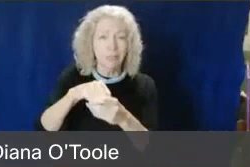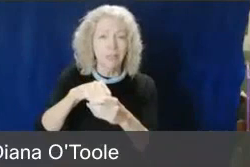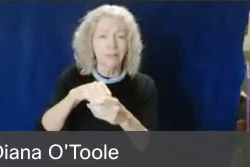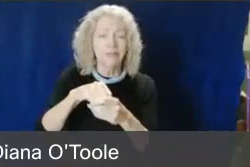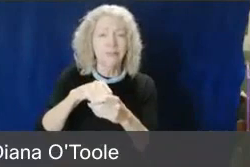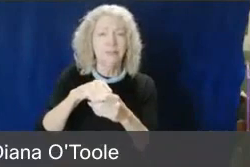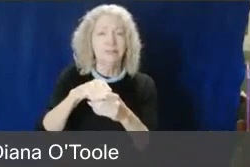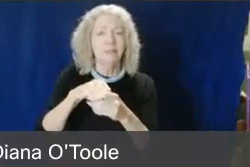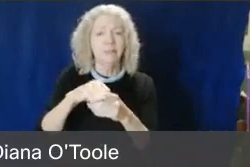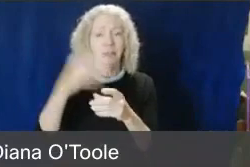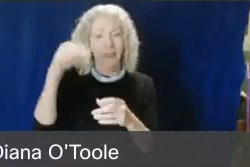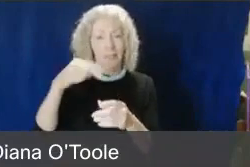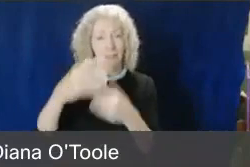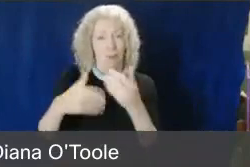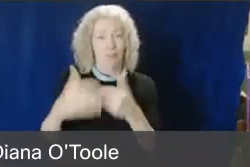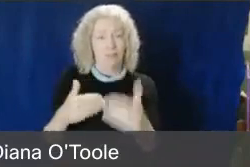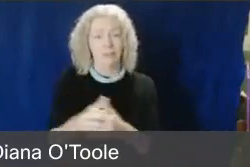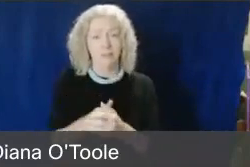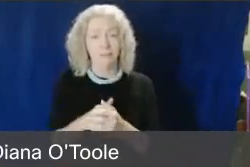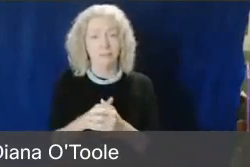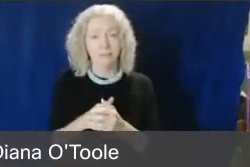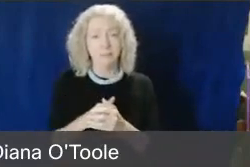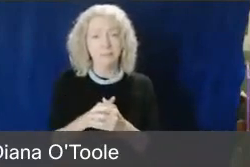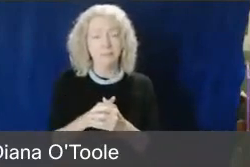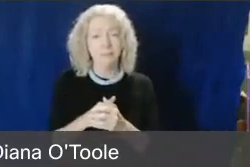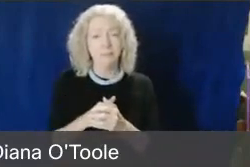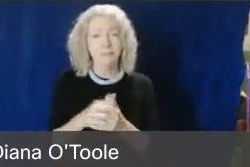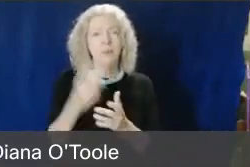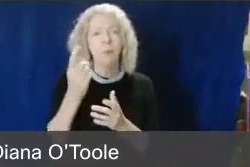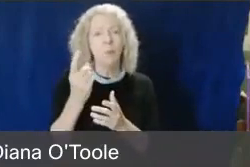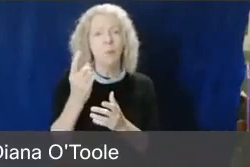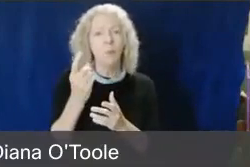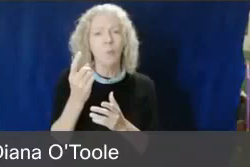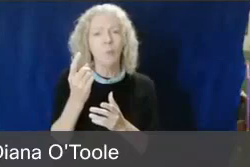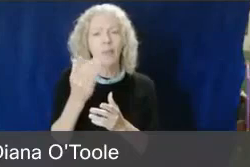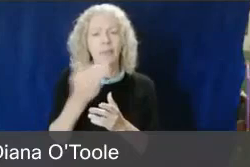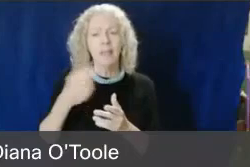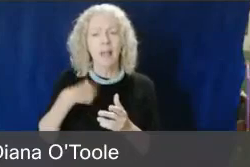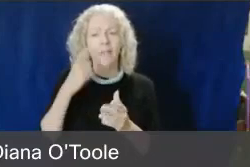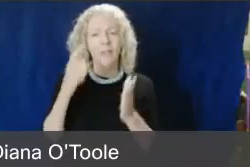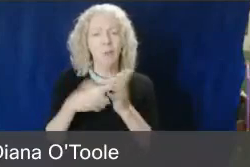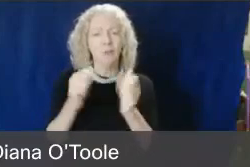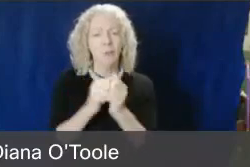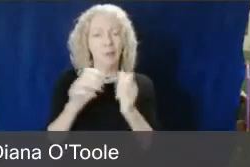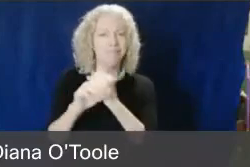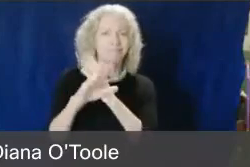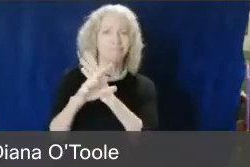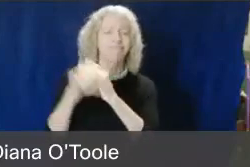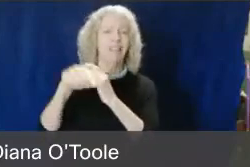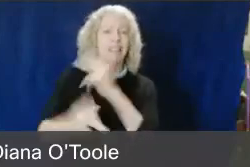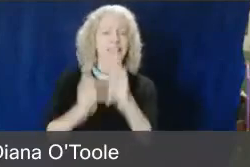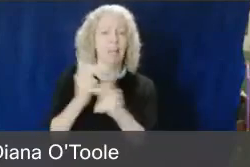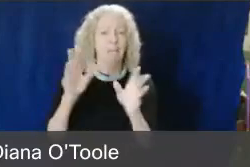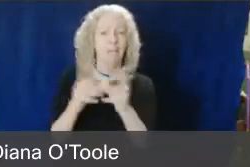in this process. One of the small wins I've seen in sort of digital meetings like this is we actually get more